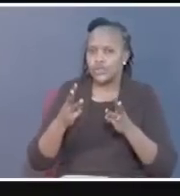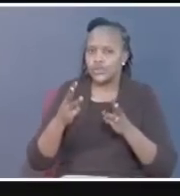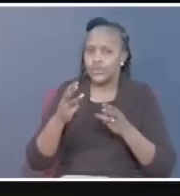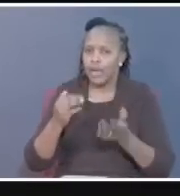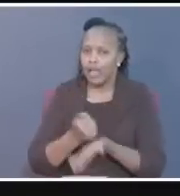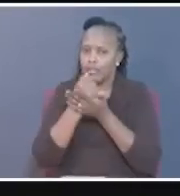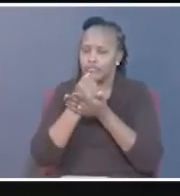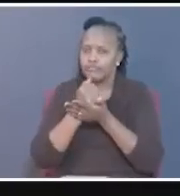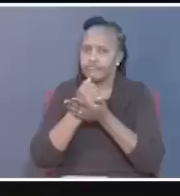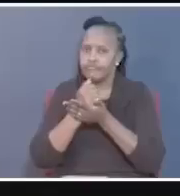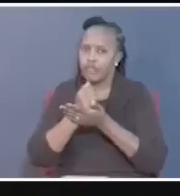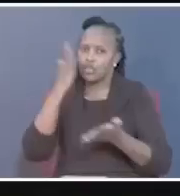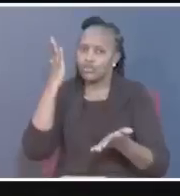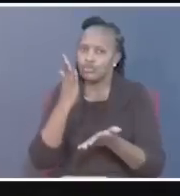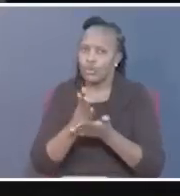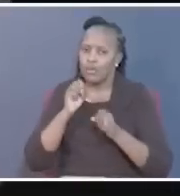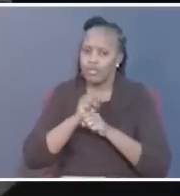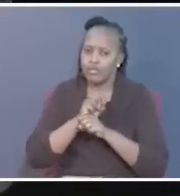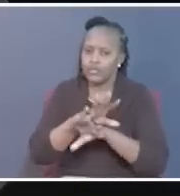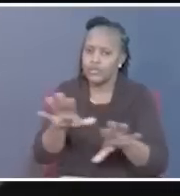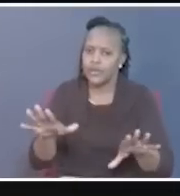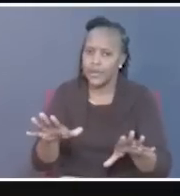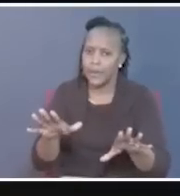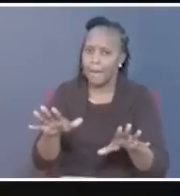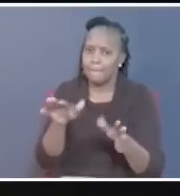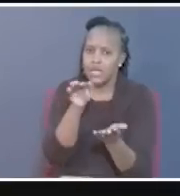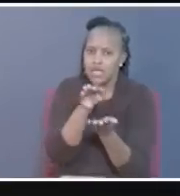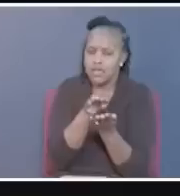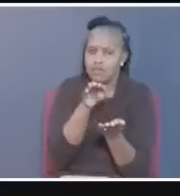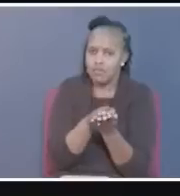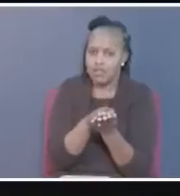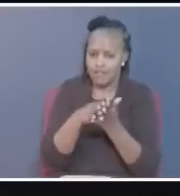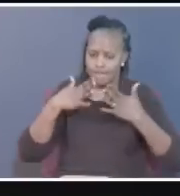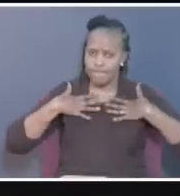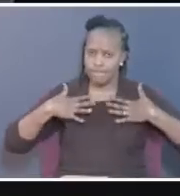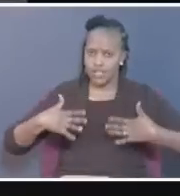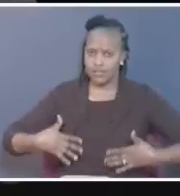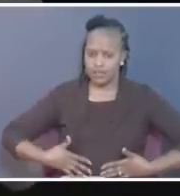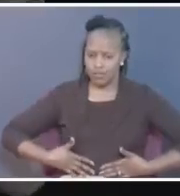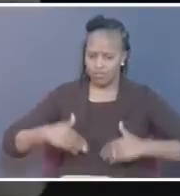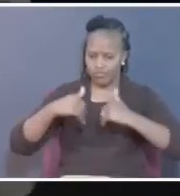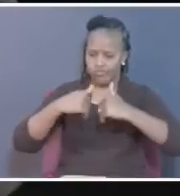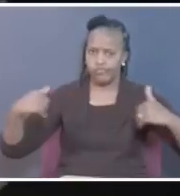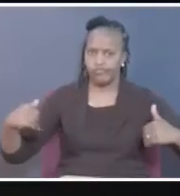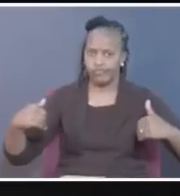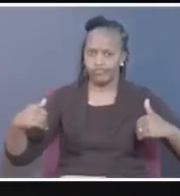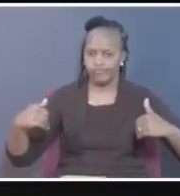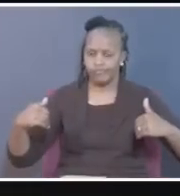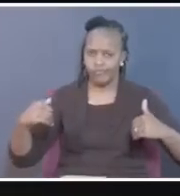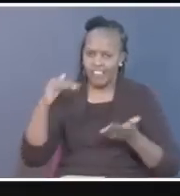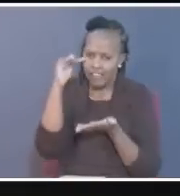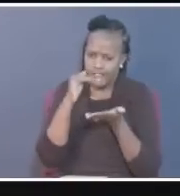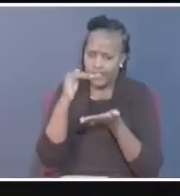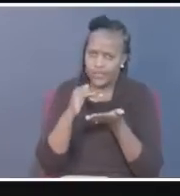a contagious disease by maintaining physical distance between people and reducing the number of times